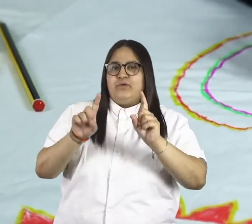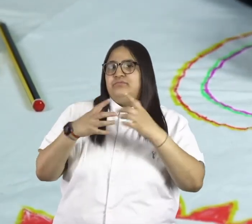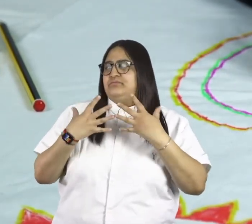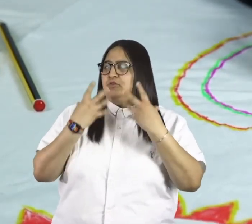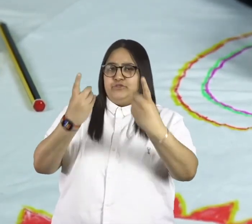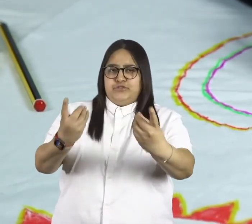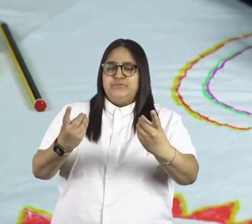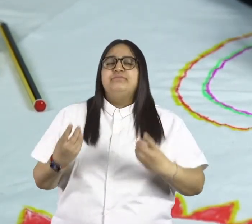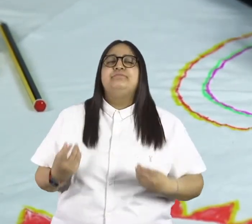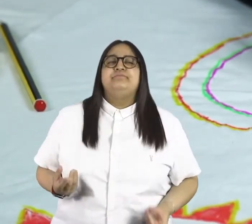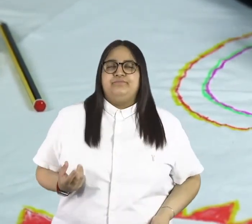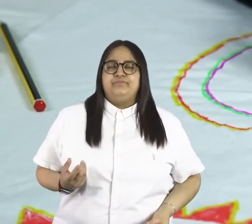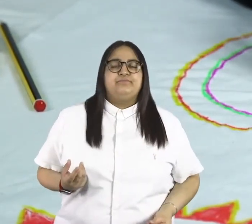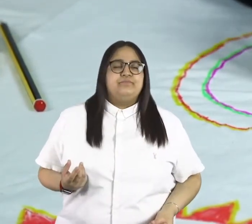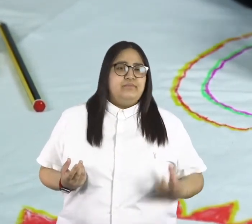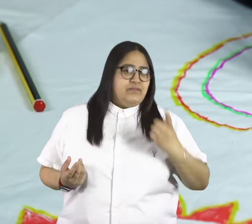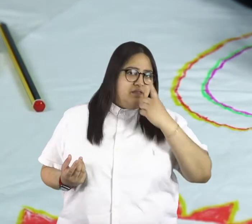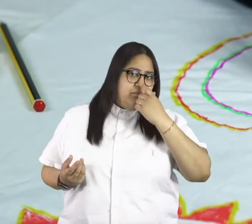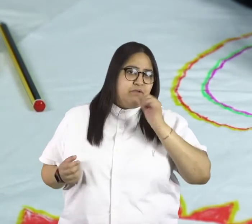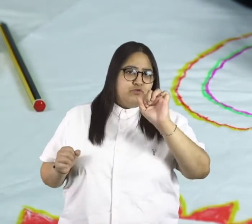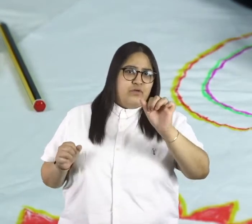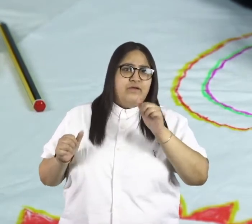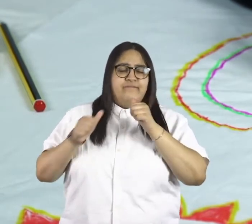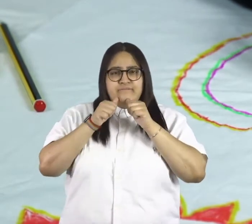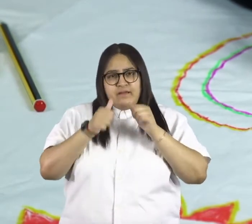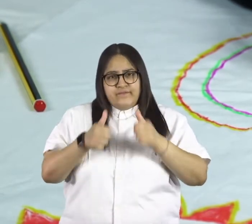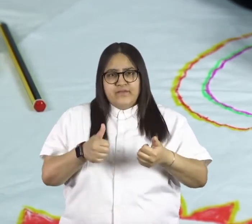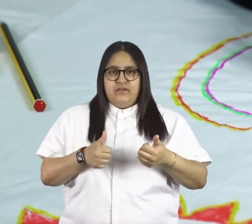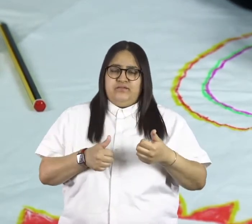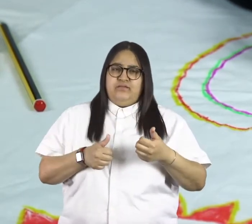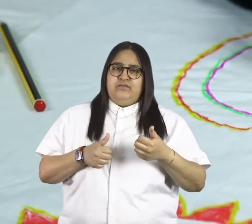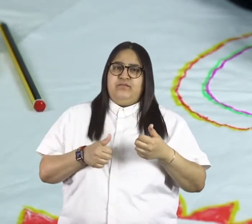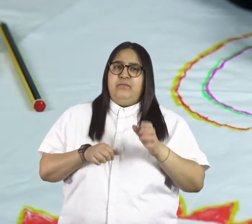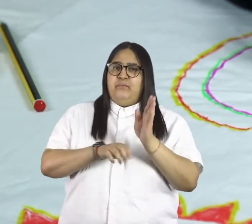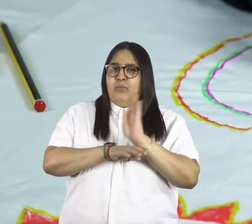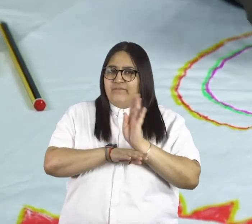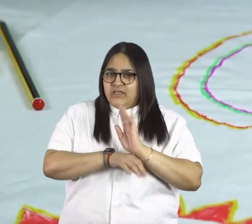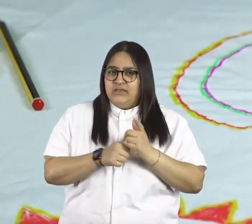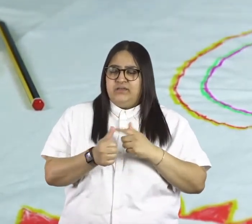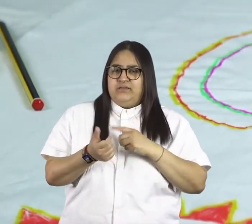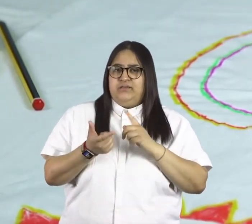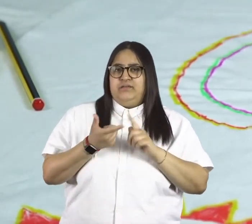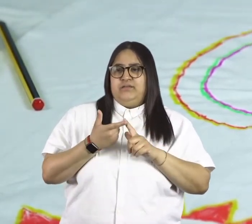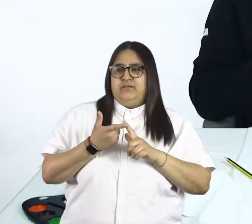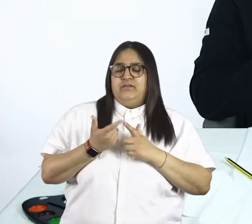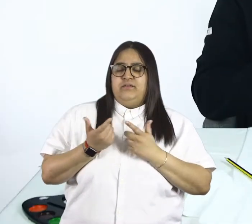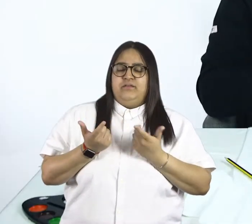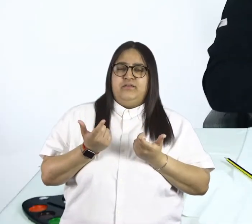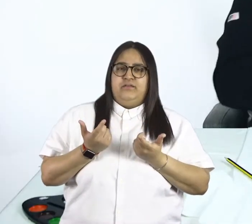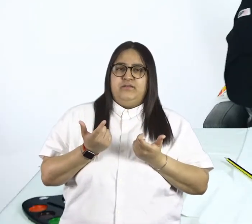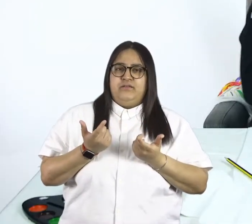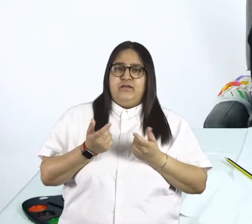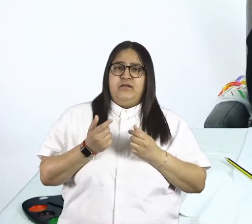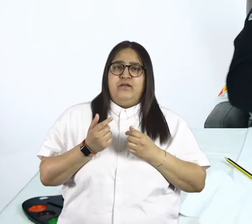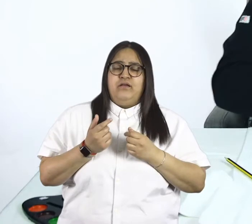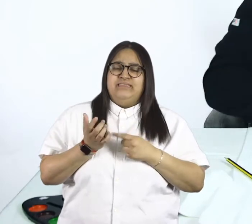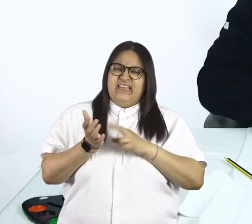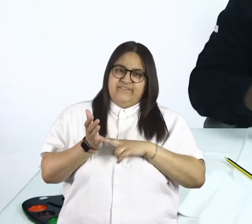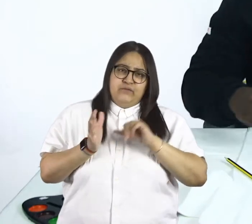Like I said, that could be your favorite, maybe your favorite movie. It could be your favorite